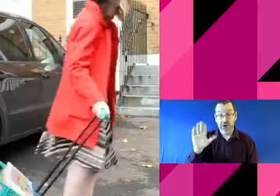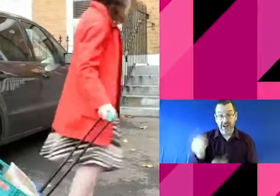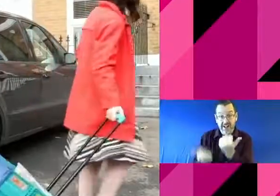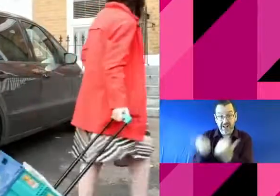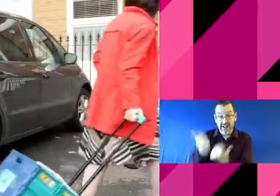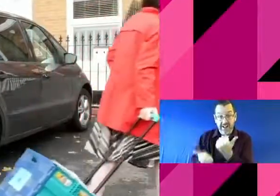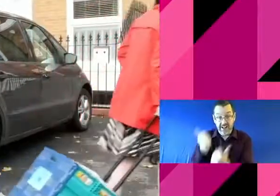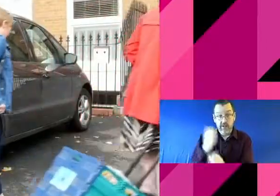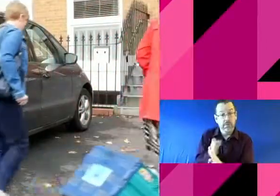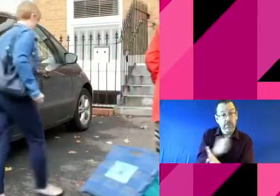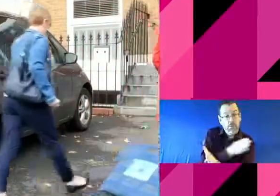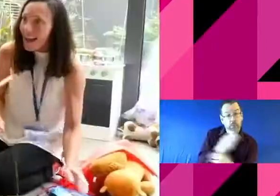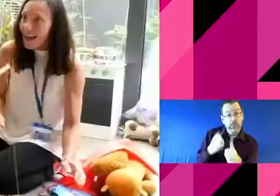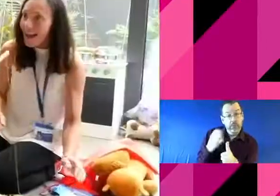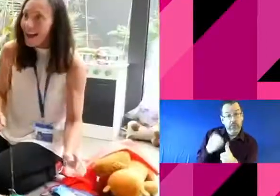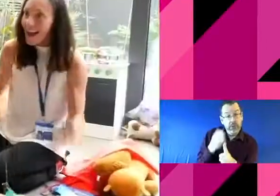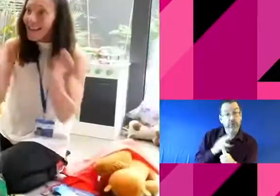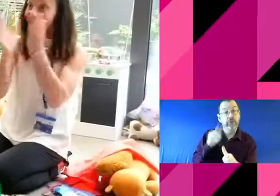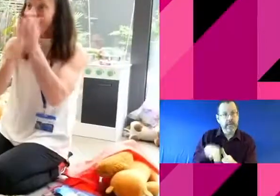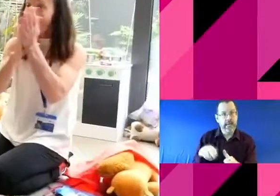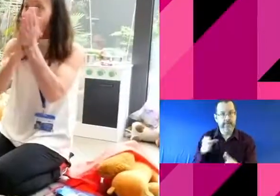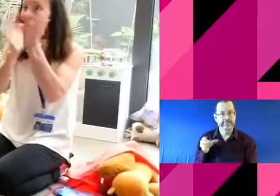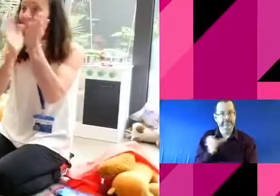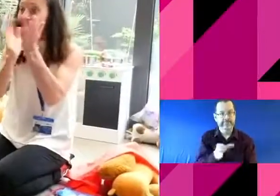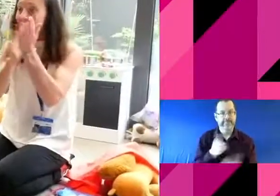the trial itself.